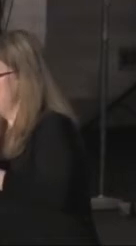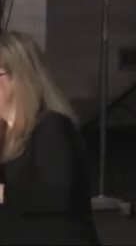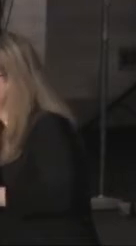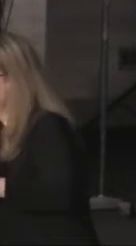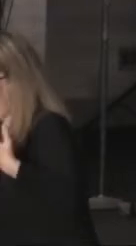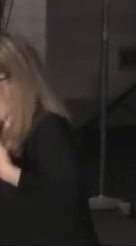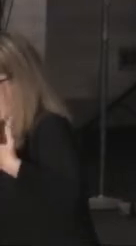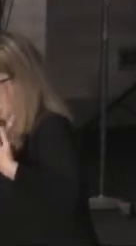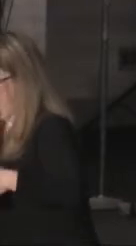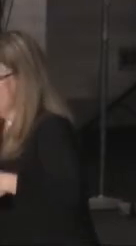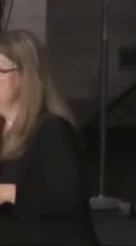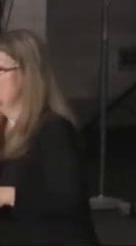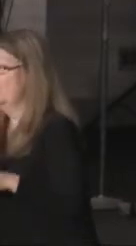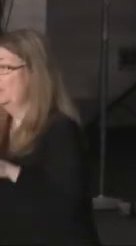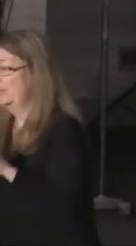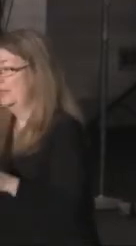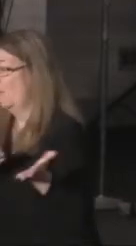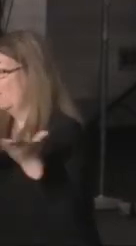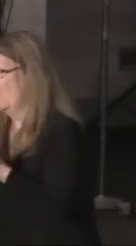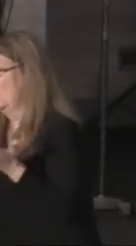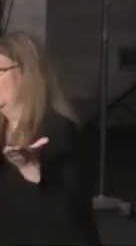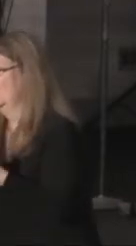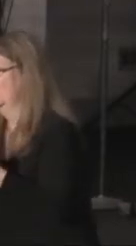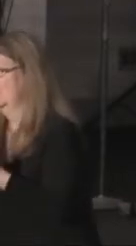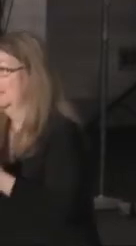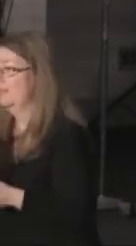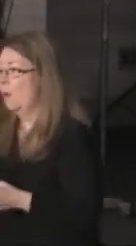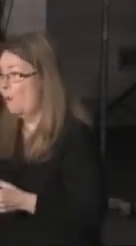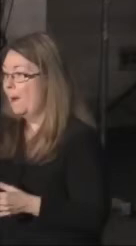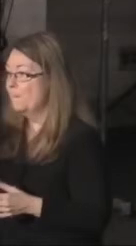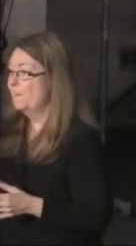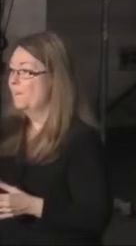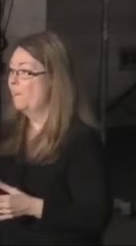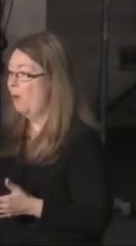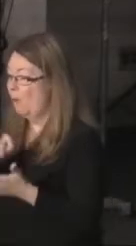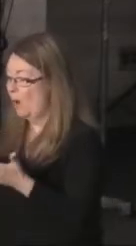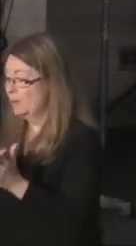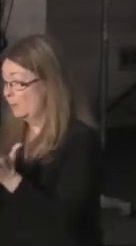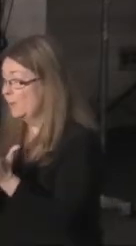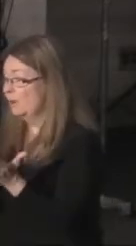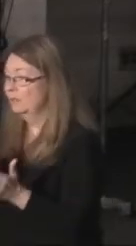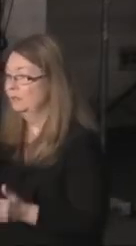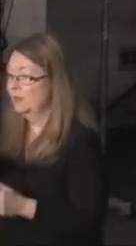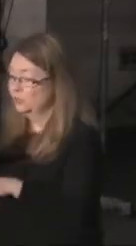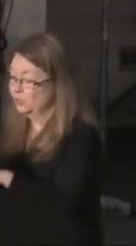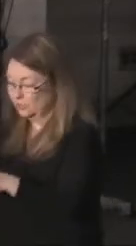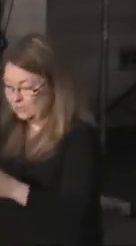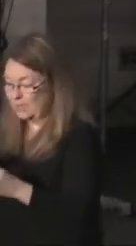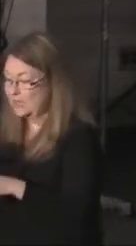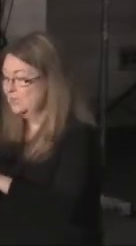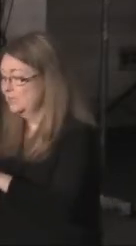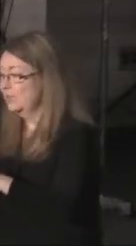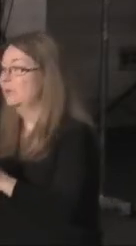had to actually take care of you. And so that's one of the reasons why Paul was writing the book of Philippians, is because the church at Philippi decided to send